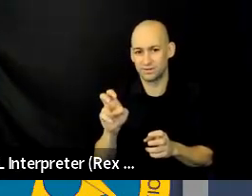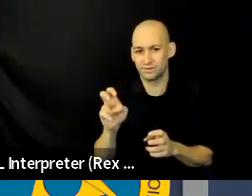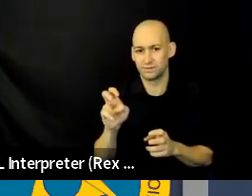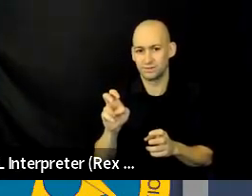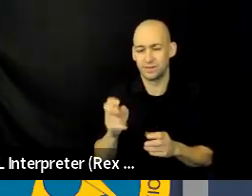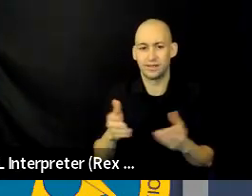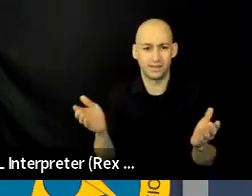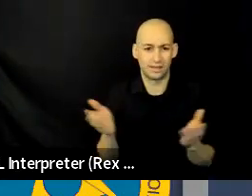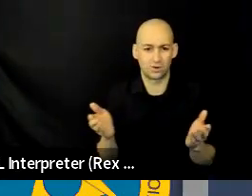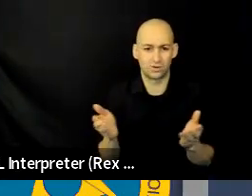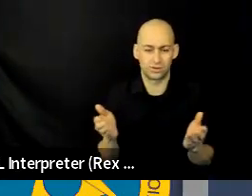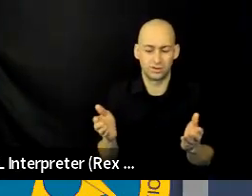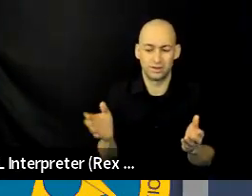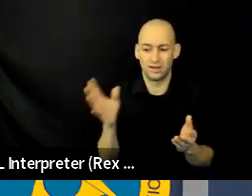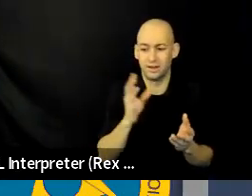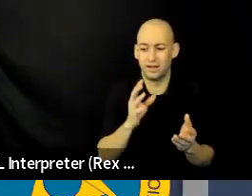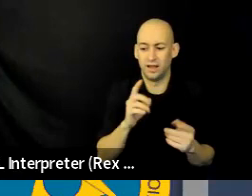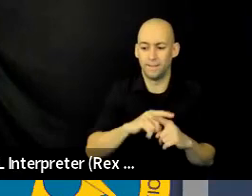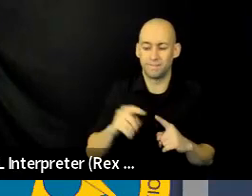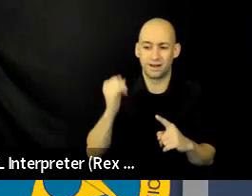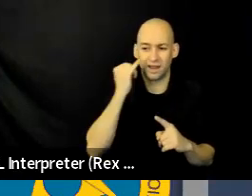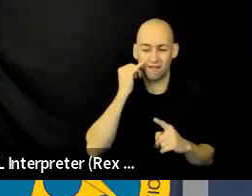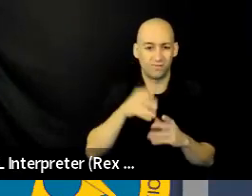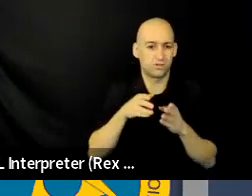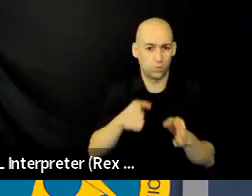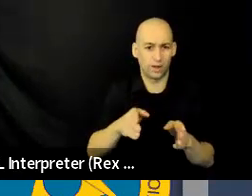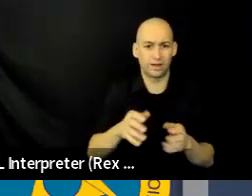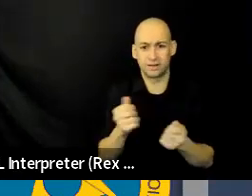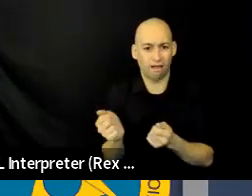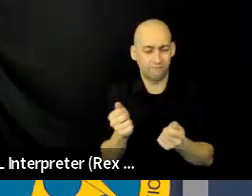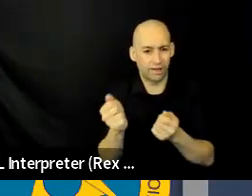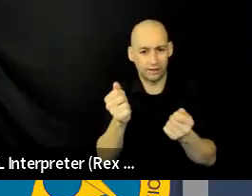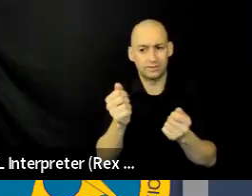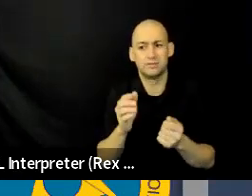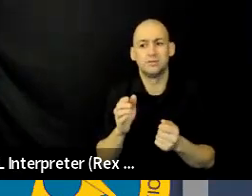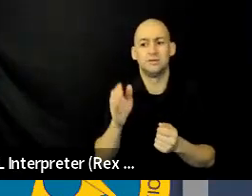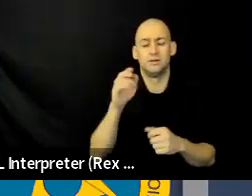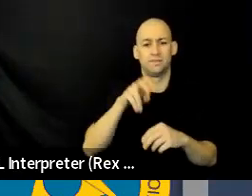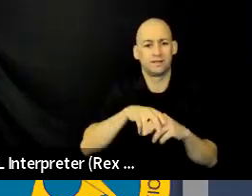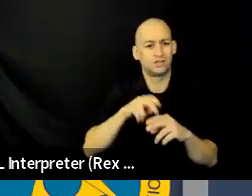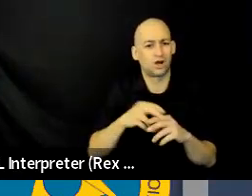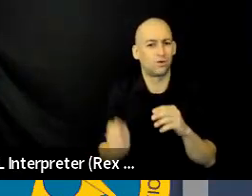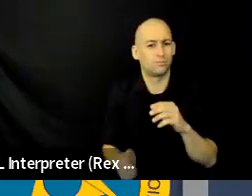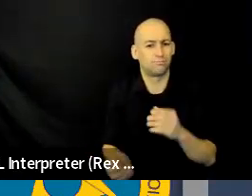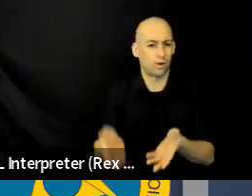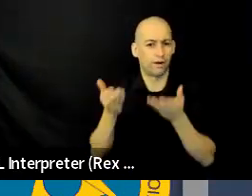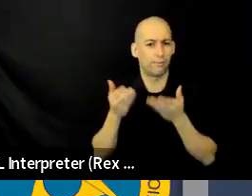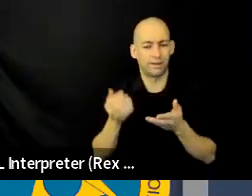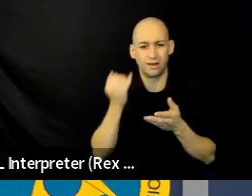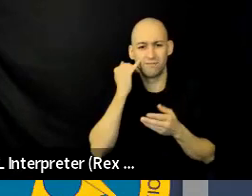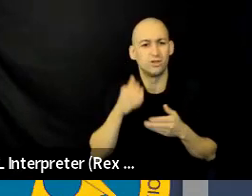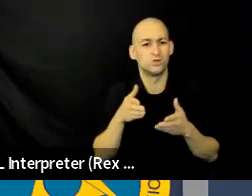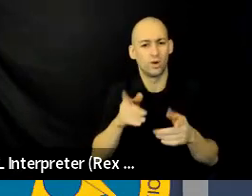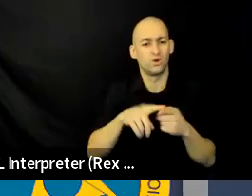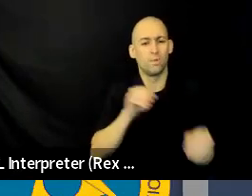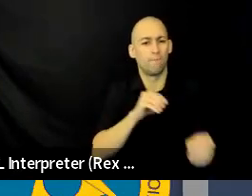Here but if there's a way to navigate it, and I want to dominate it because the chair brought it up, but is there a way to move this to try to get